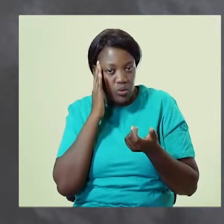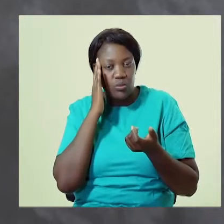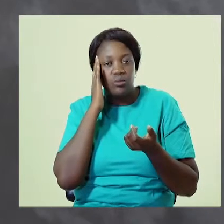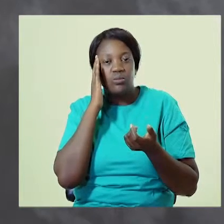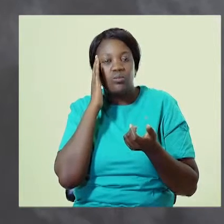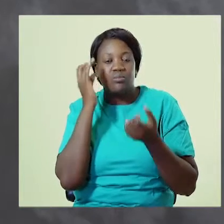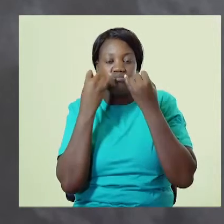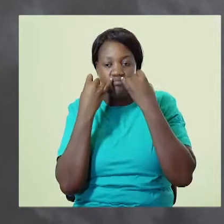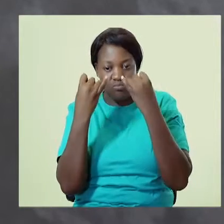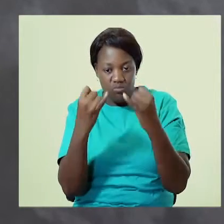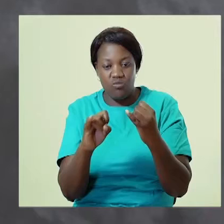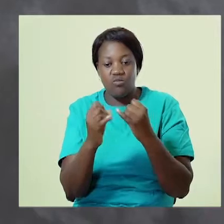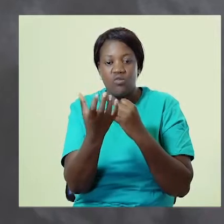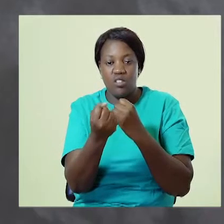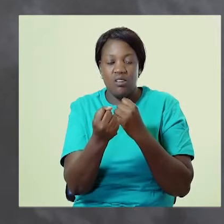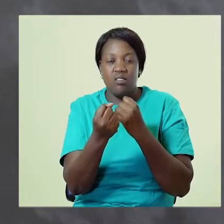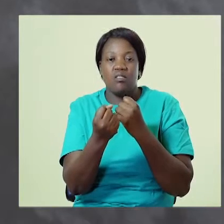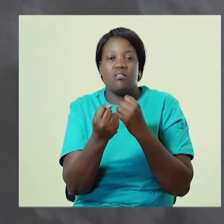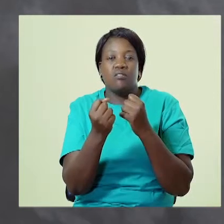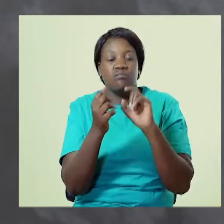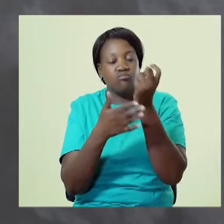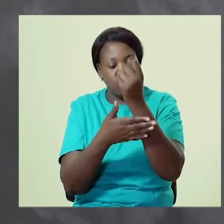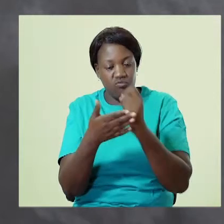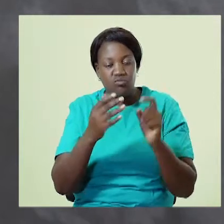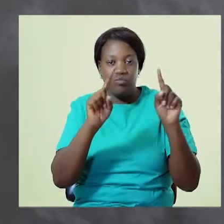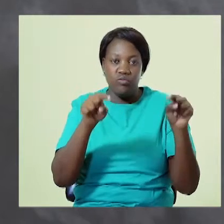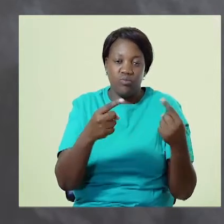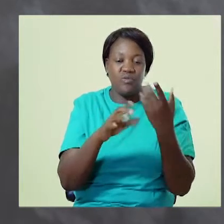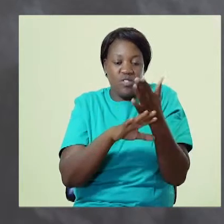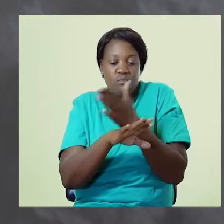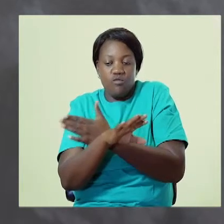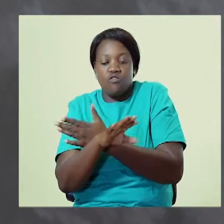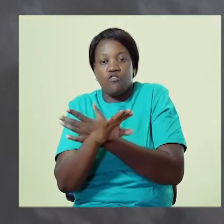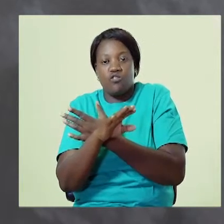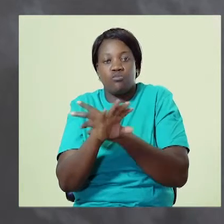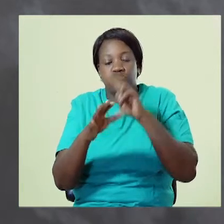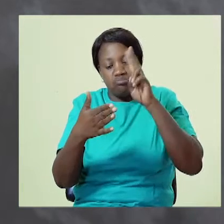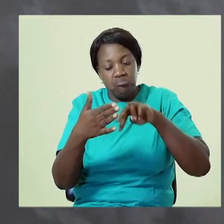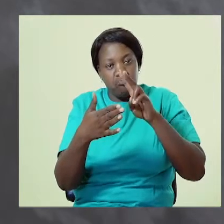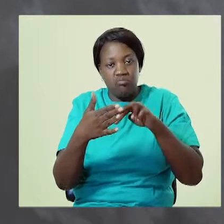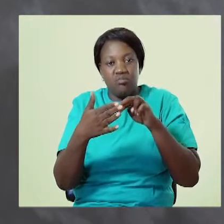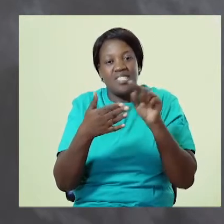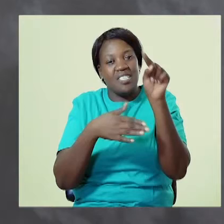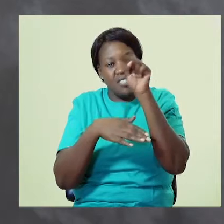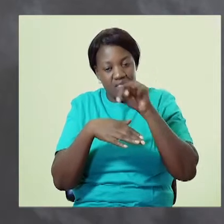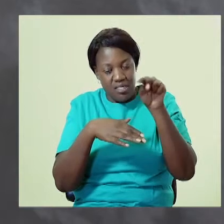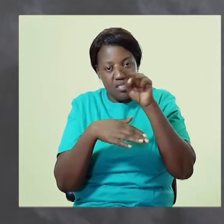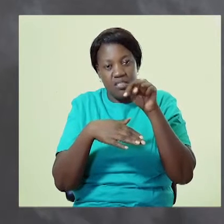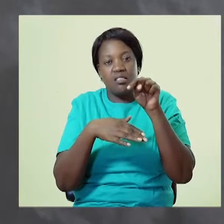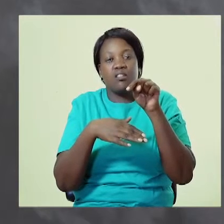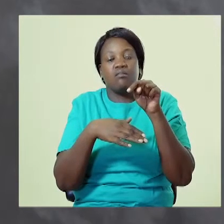specific information is required from a written text even before reading it. Circle or note down